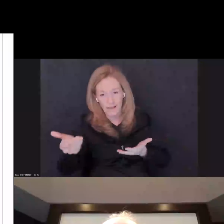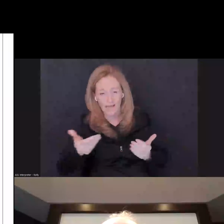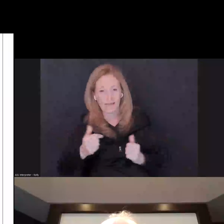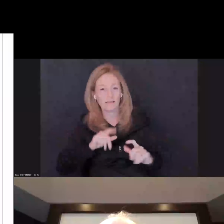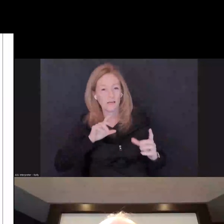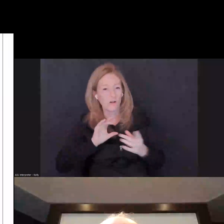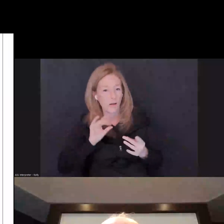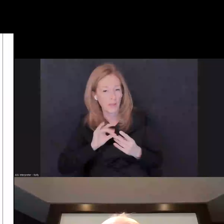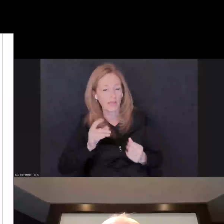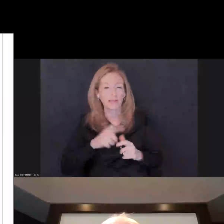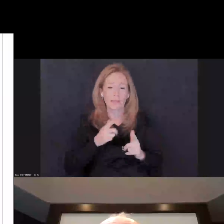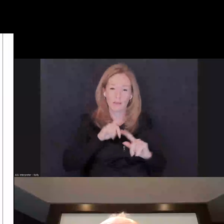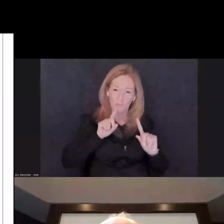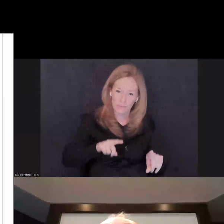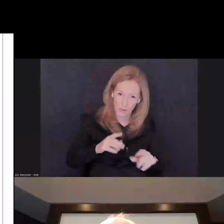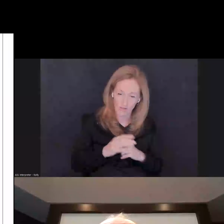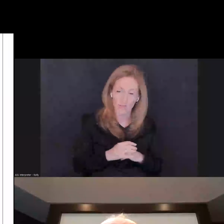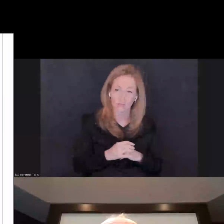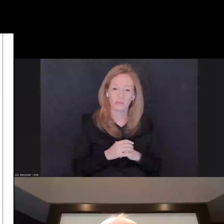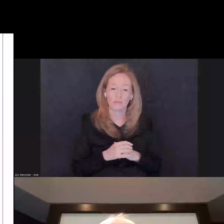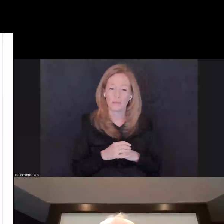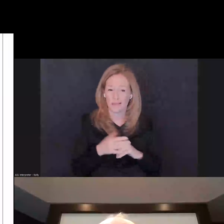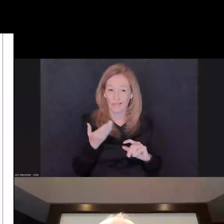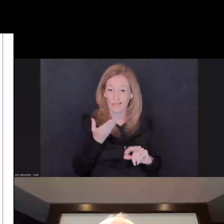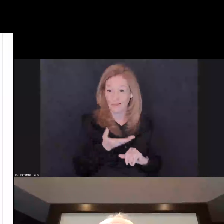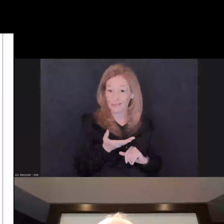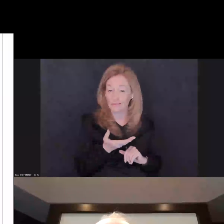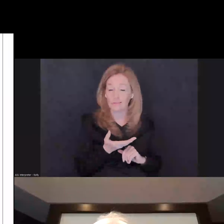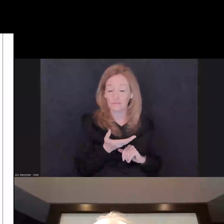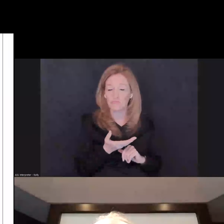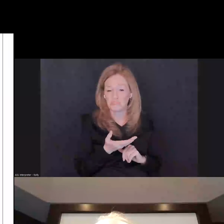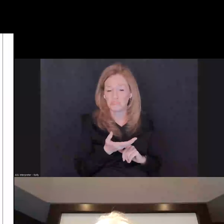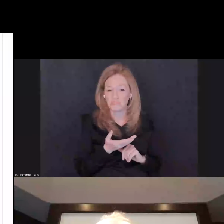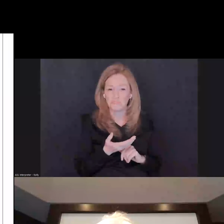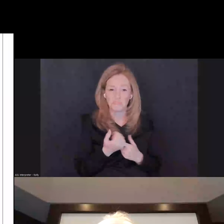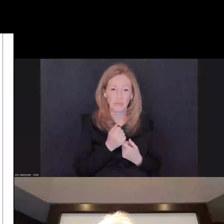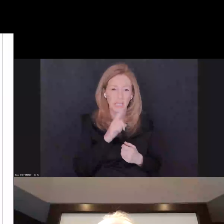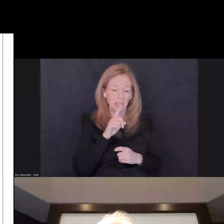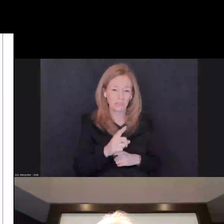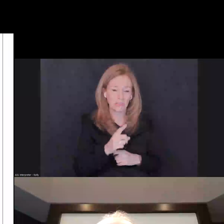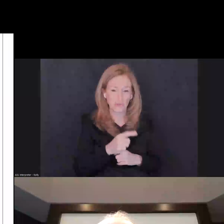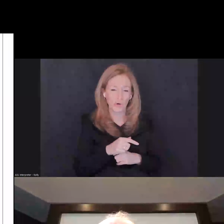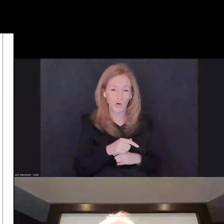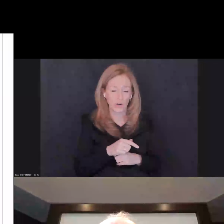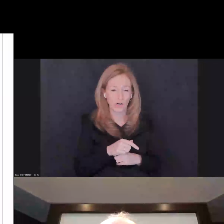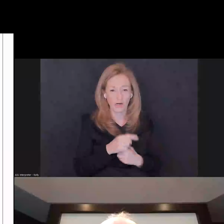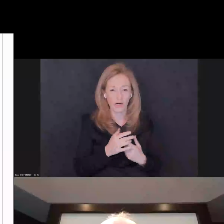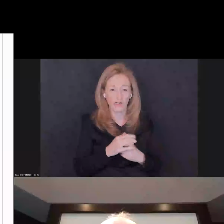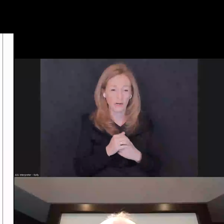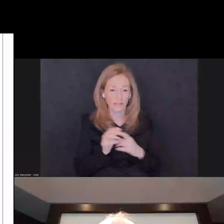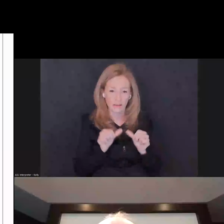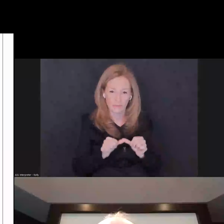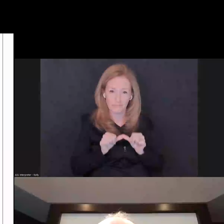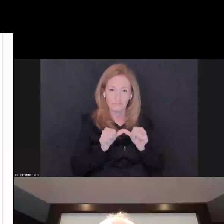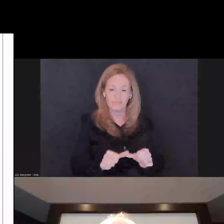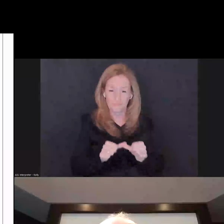respond to that. This one is to ensure the reliability and resiliency of the 988